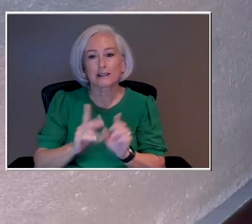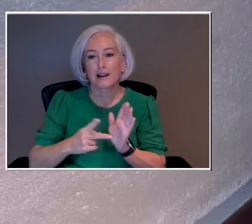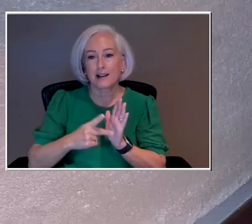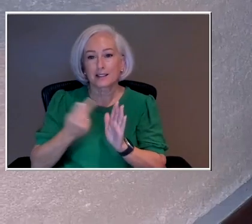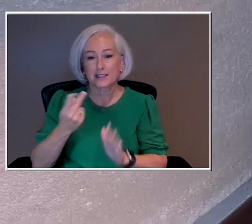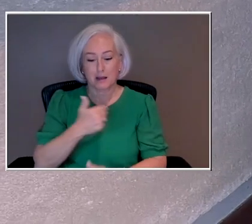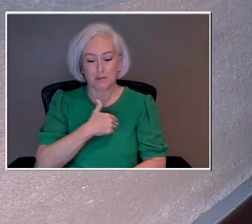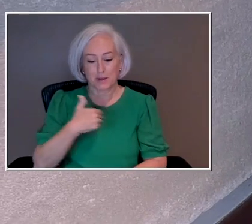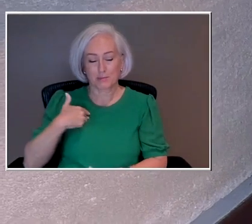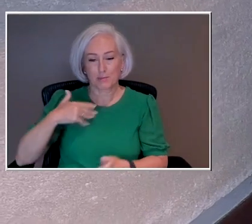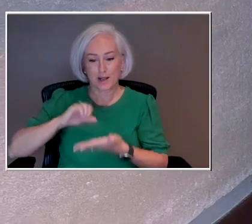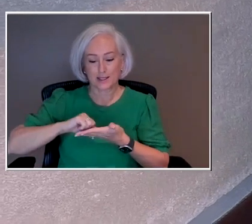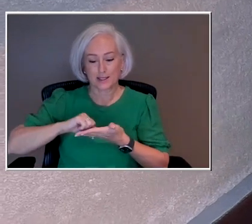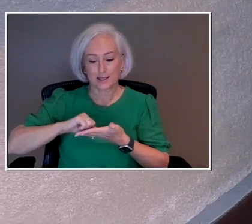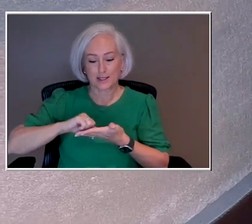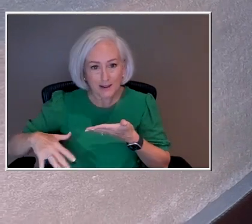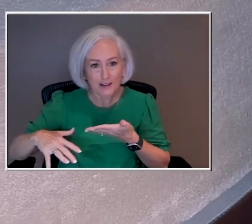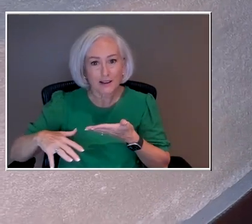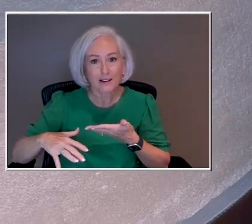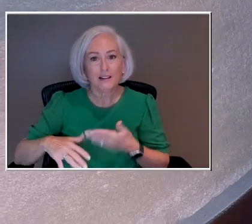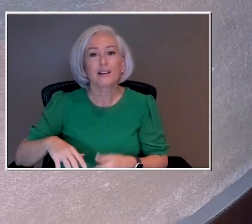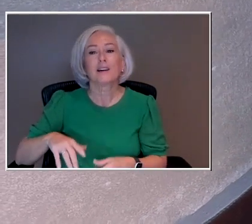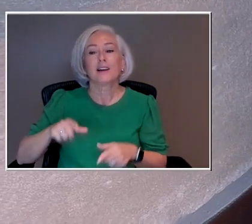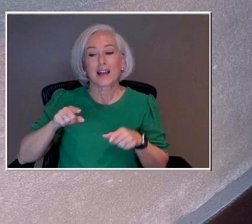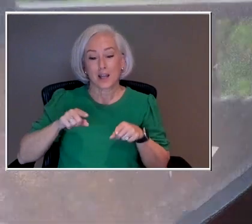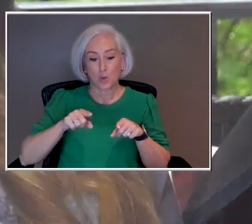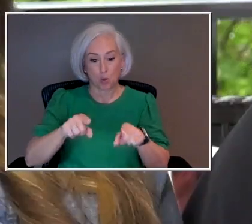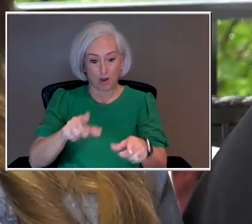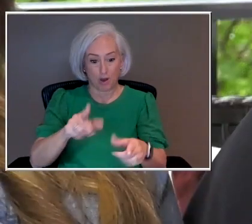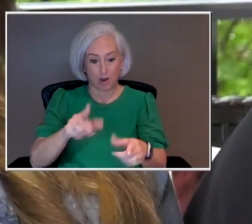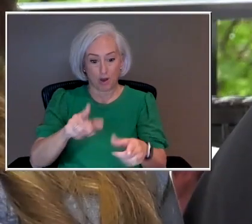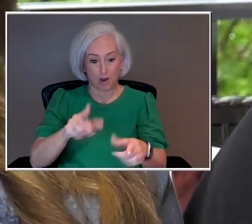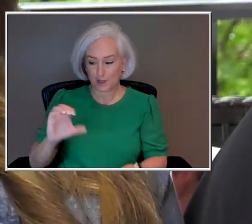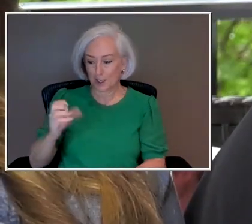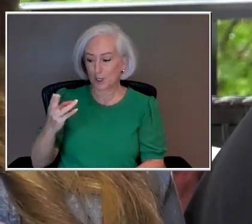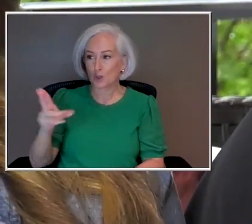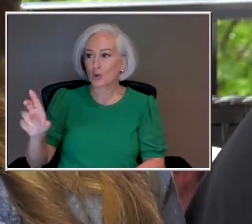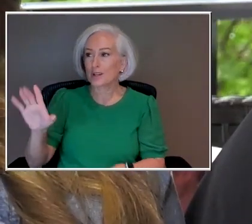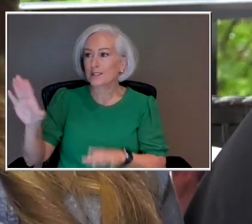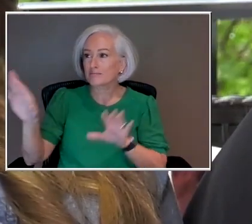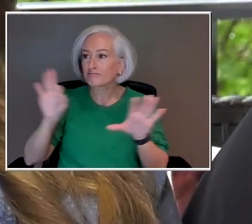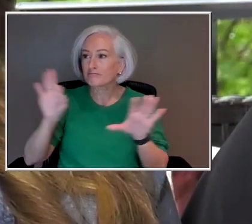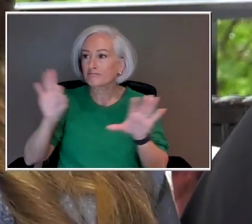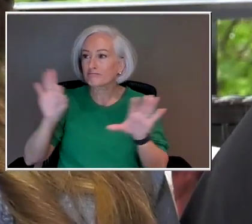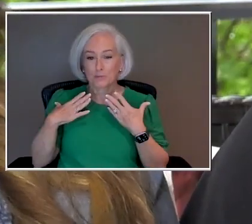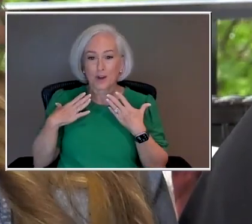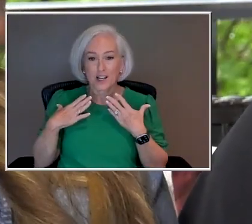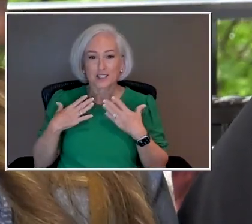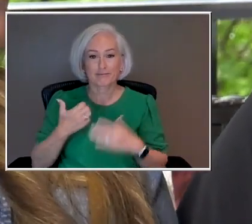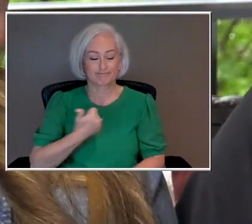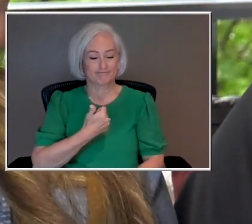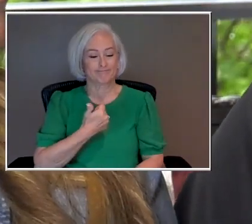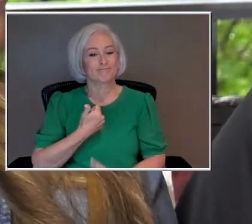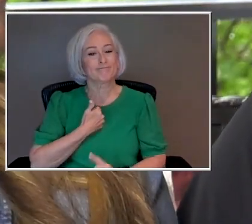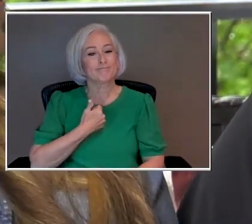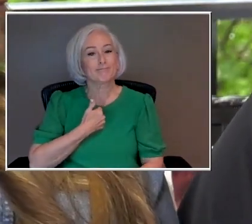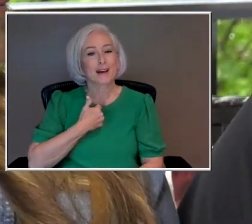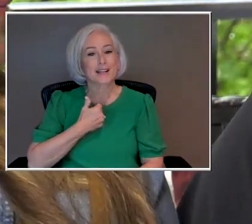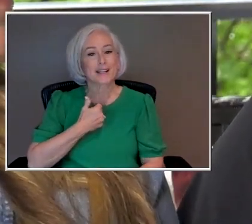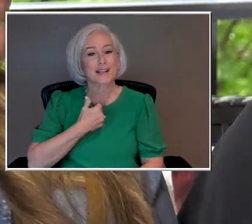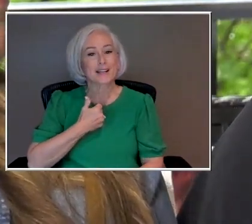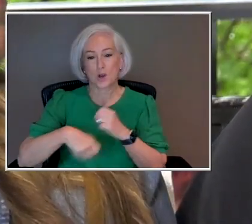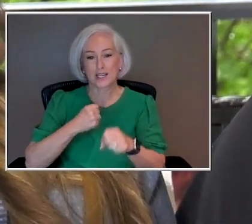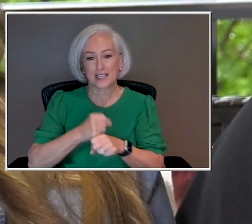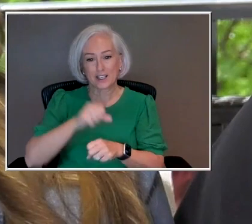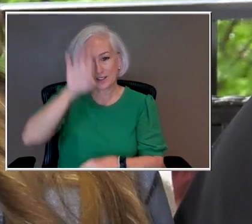treatment, Chris found inspiration from those around him. Members of the fire department, I've been on the fire department 20 years. That's like